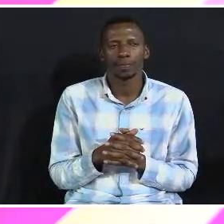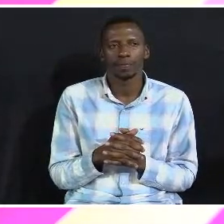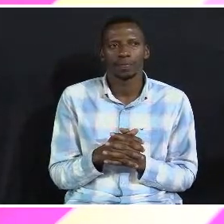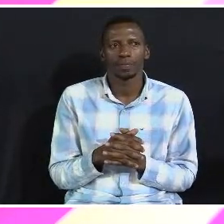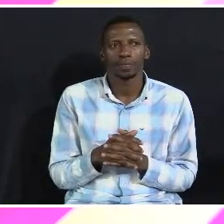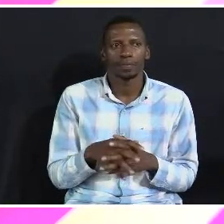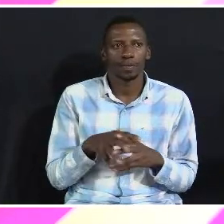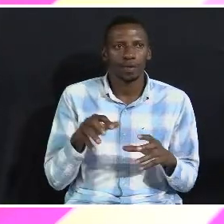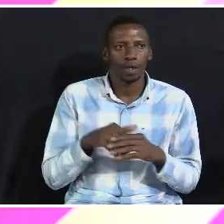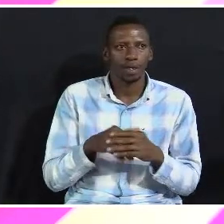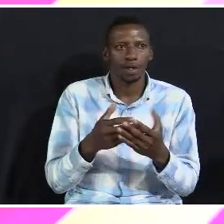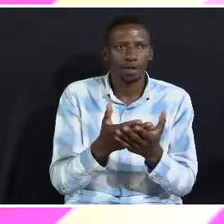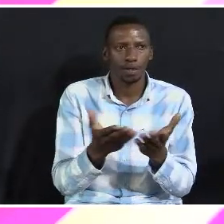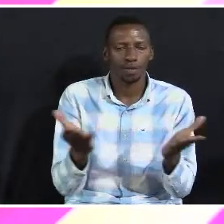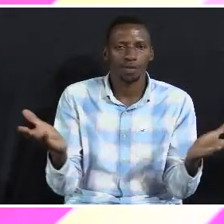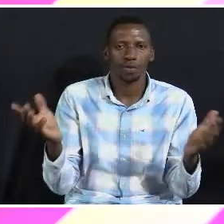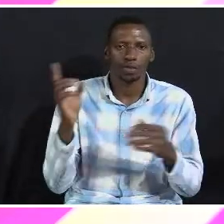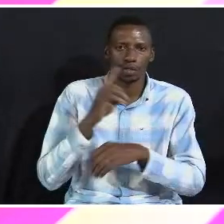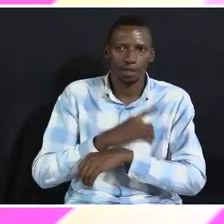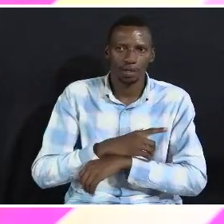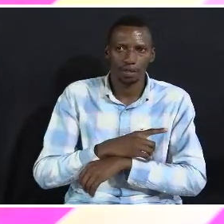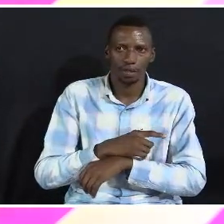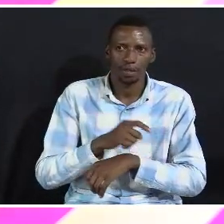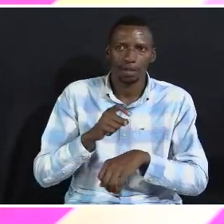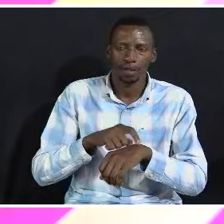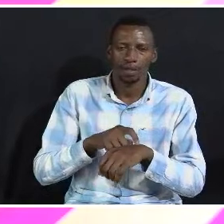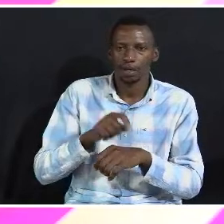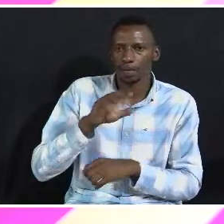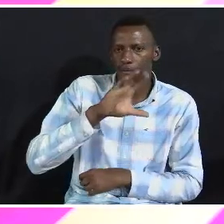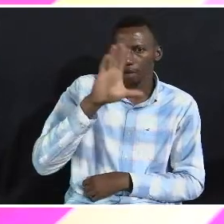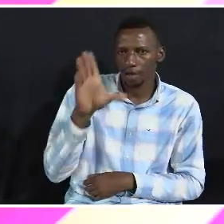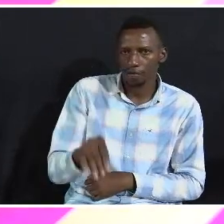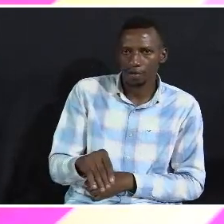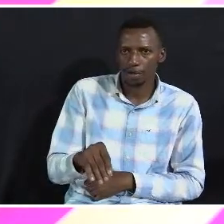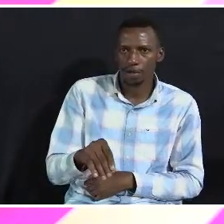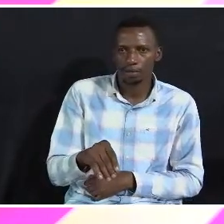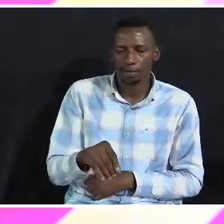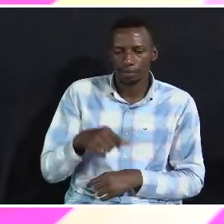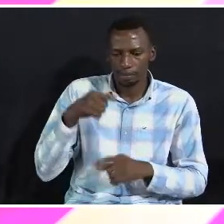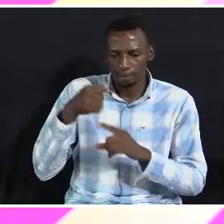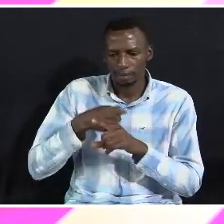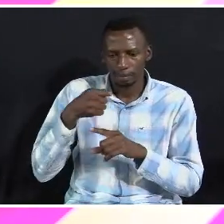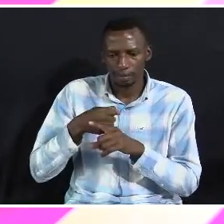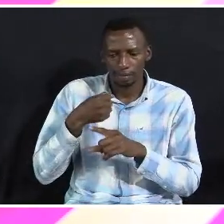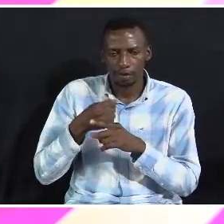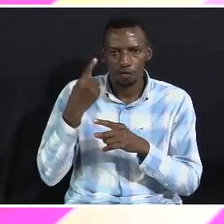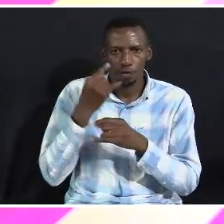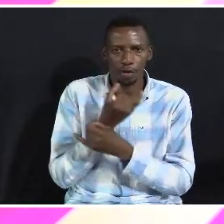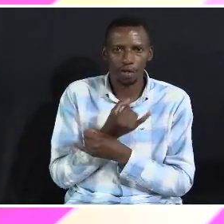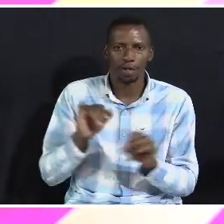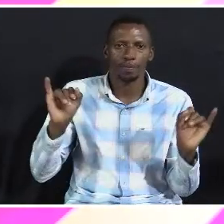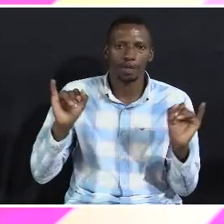In those days, when Africa was fighting for independence,